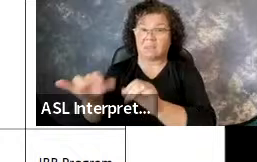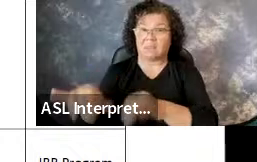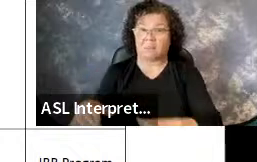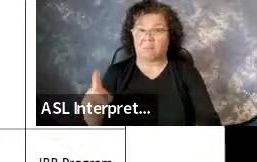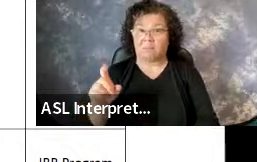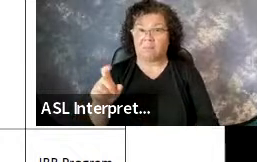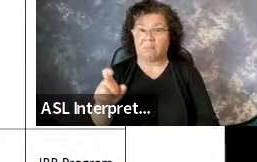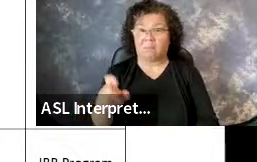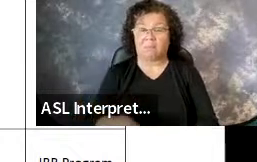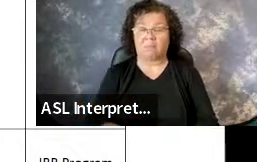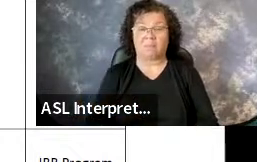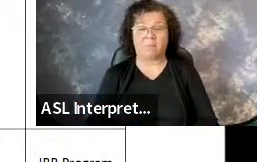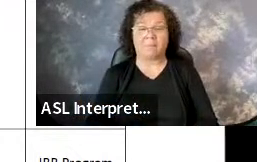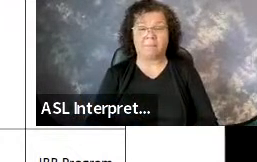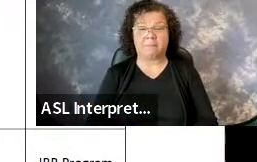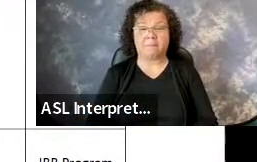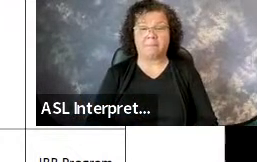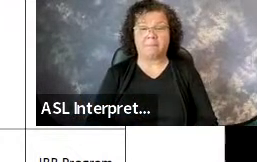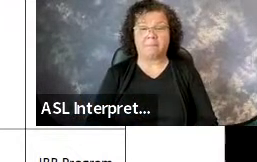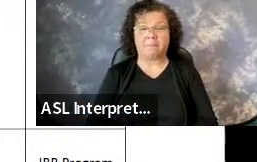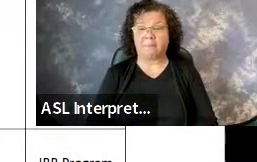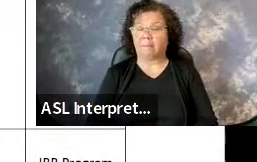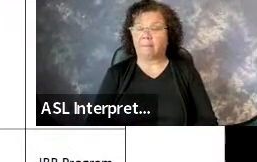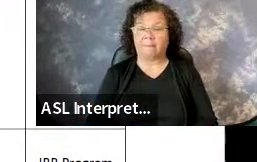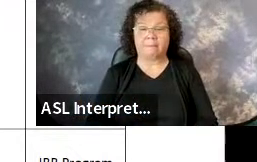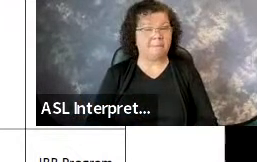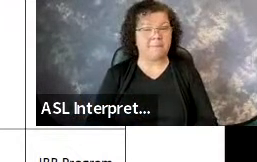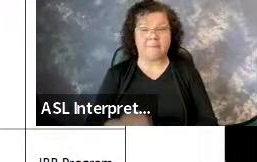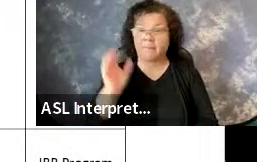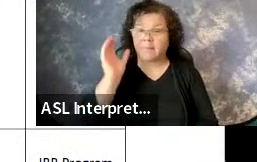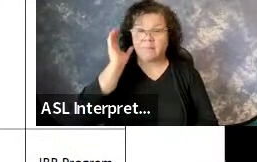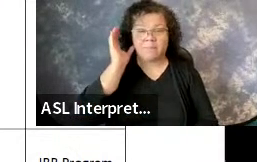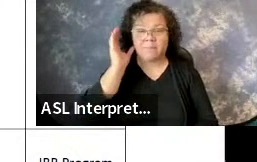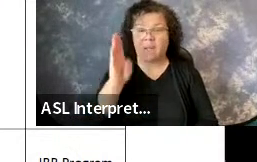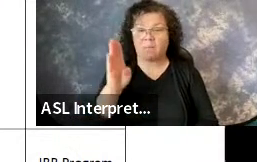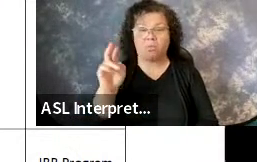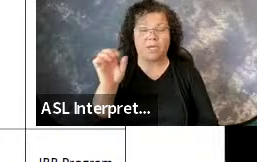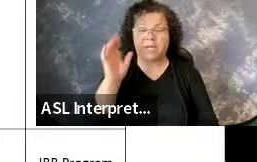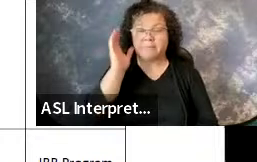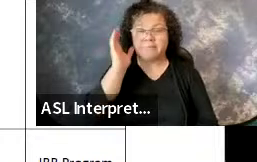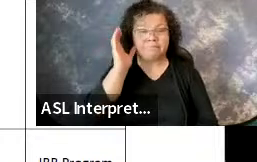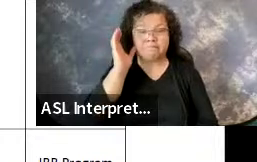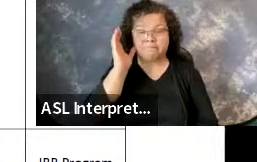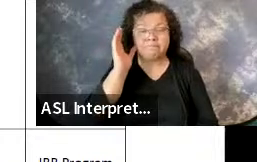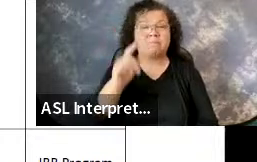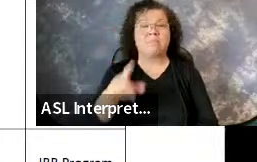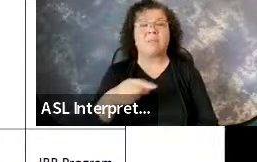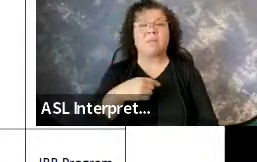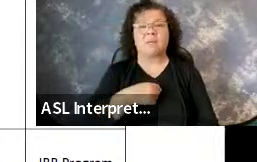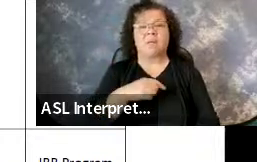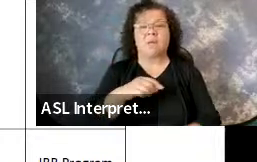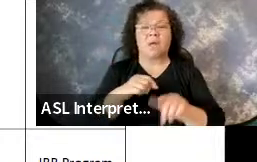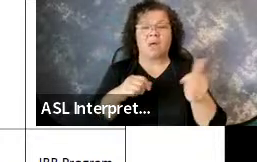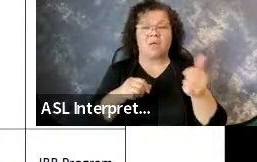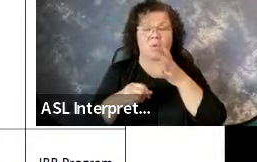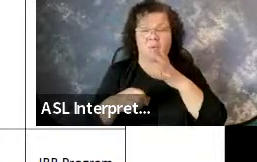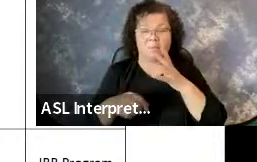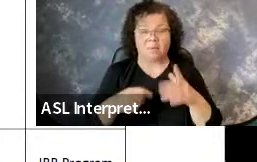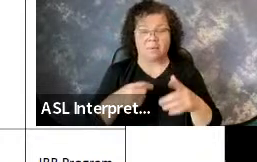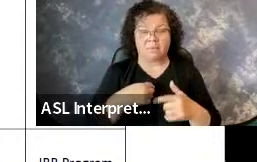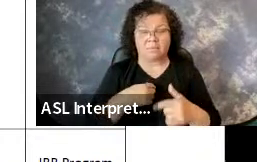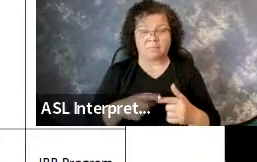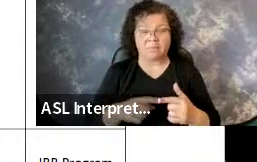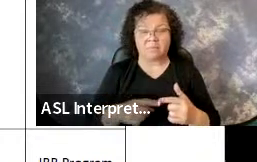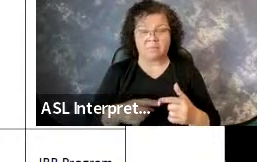Steve wants a pet nods on that one as well. Mary Ann? Harley, I would absolutely love that, but BNSF controls the